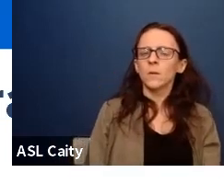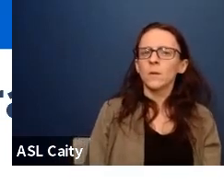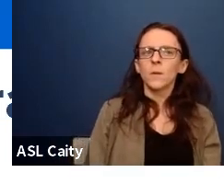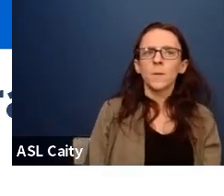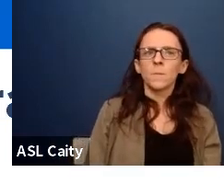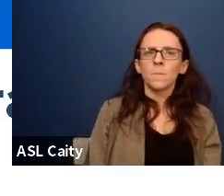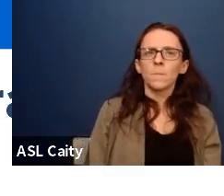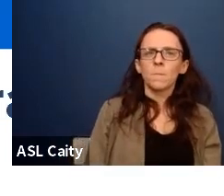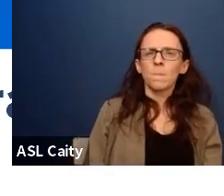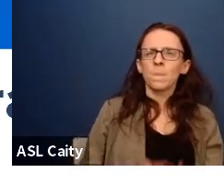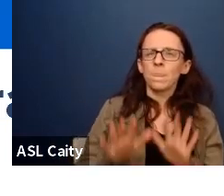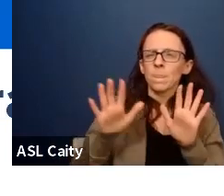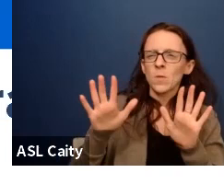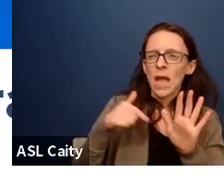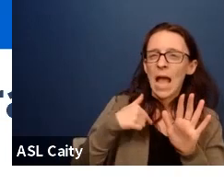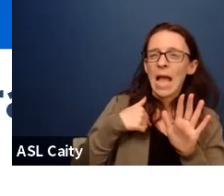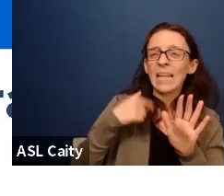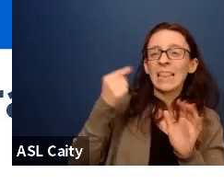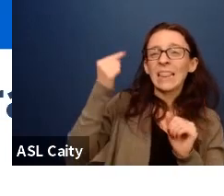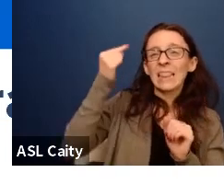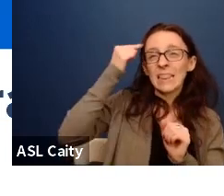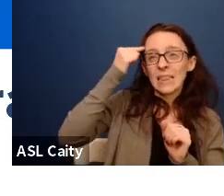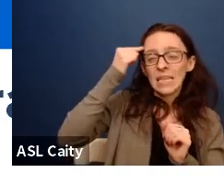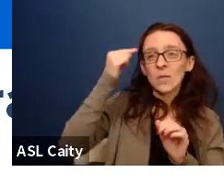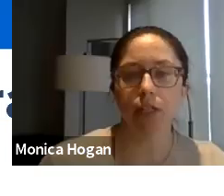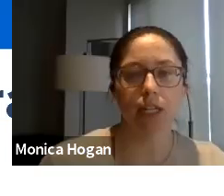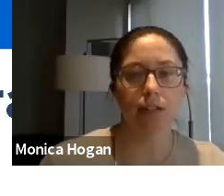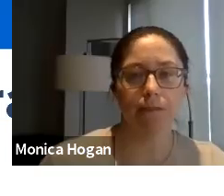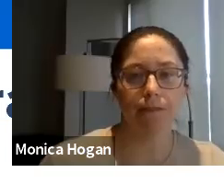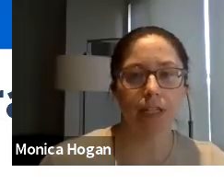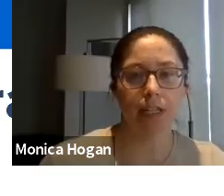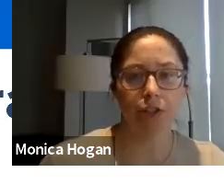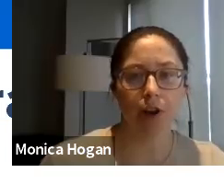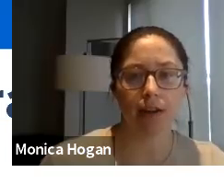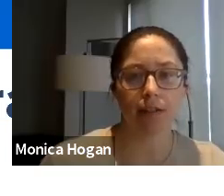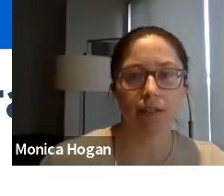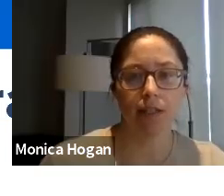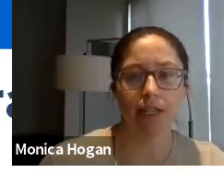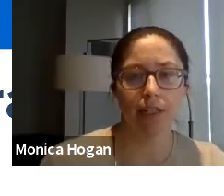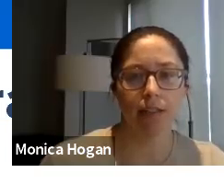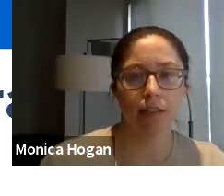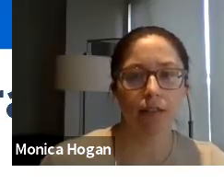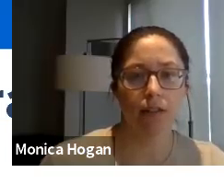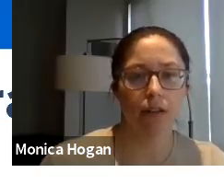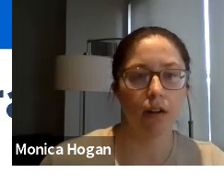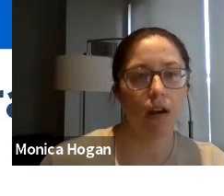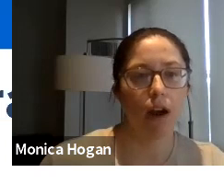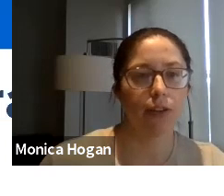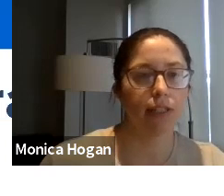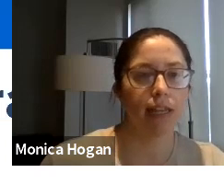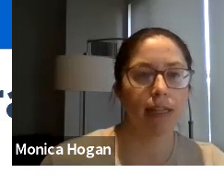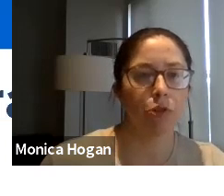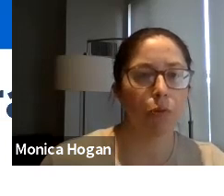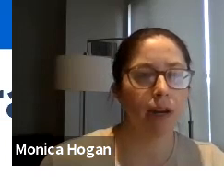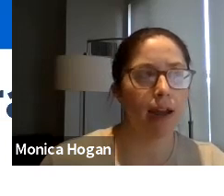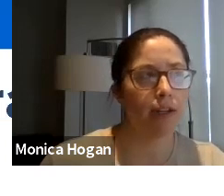So I think what you're asking is these 14 and 15 tracks here are